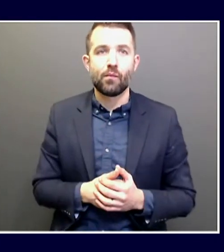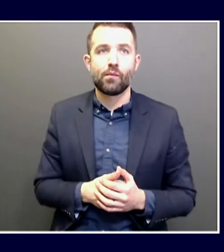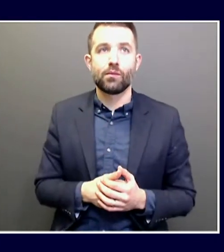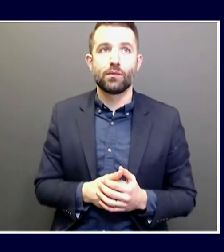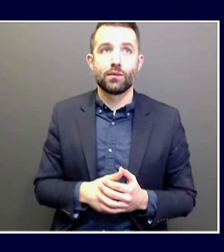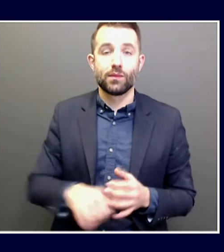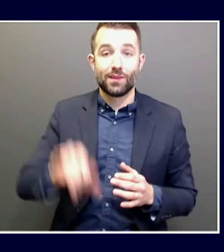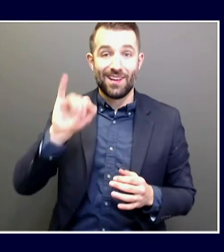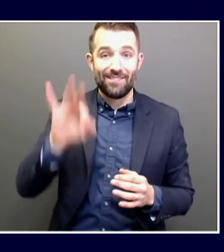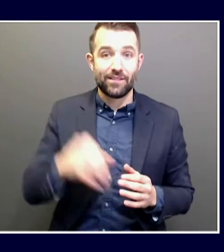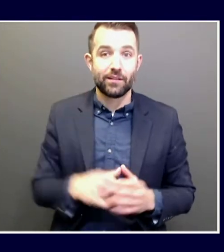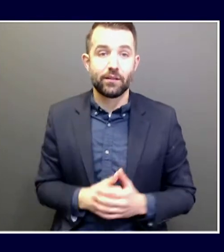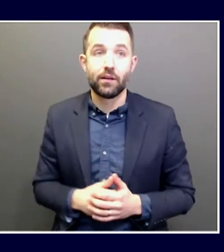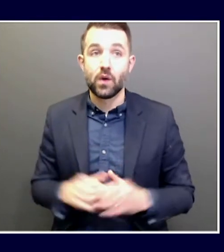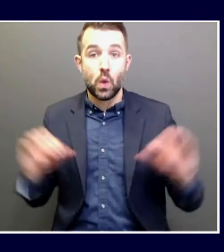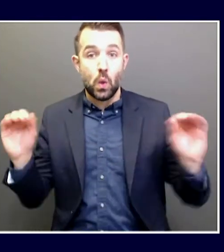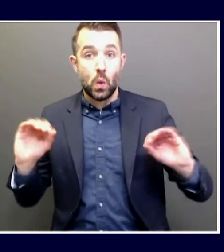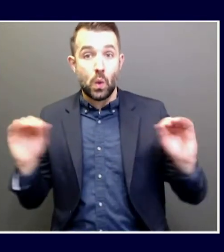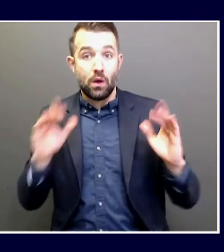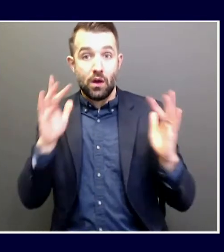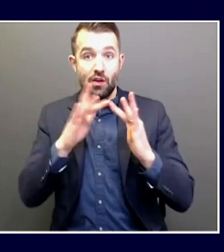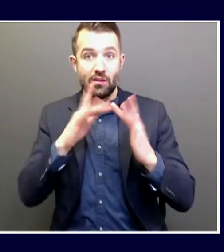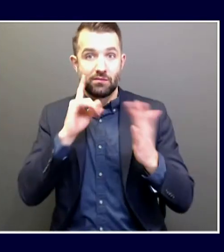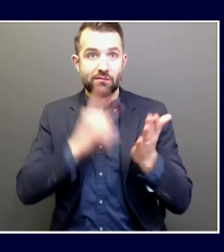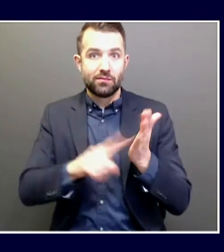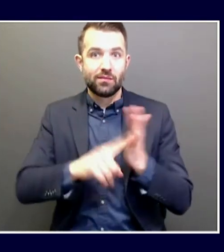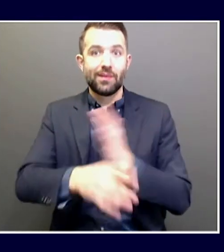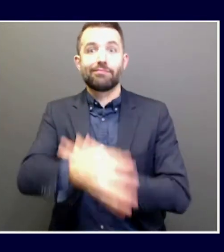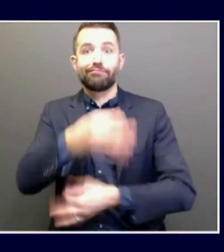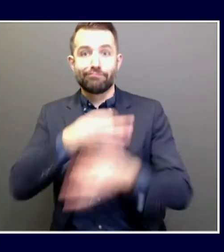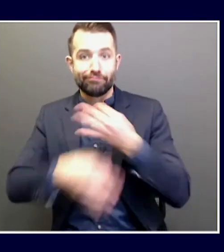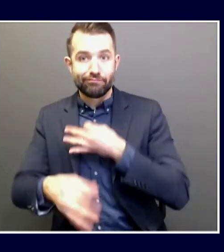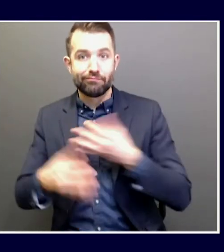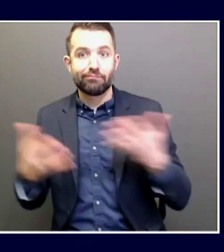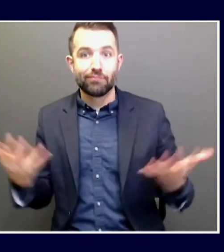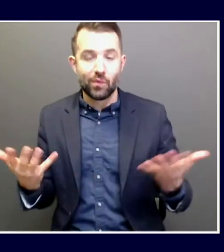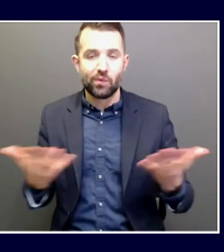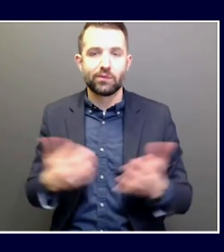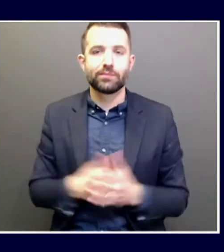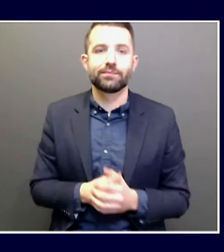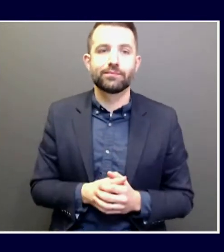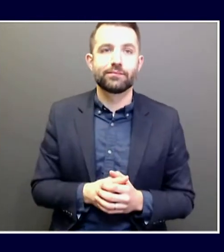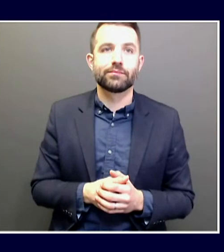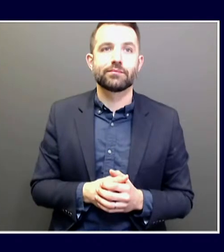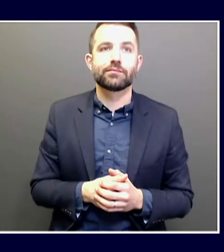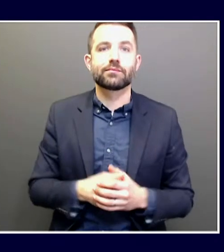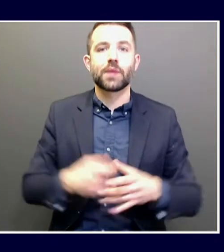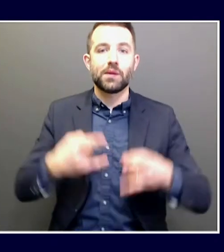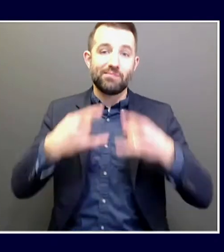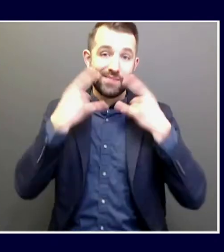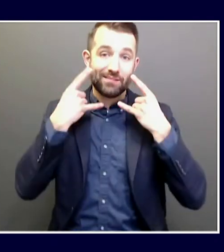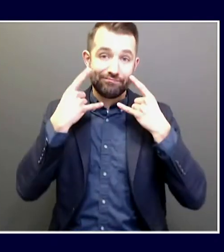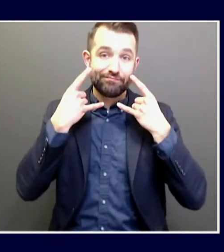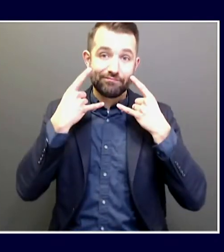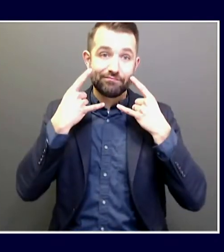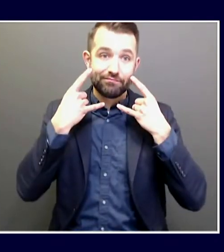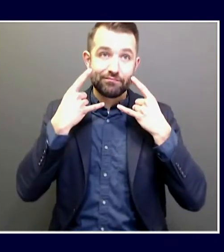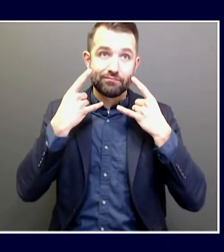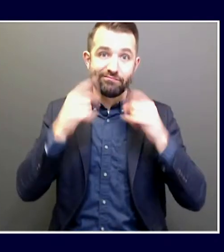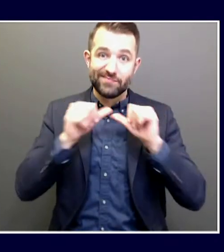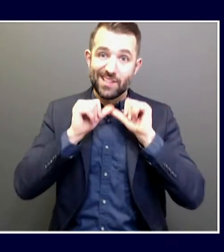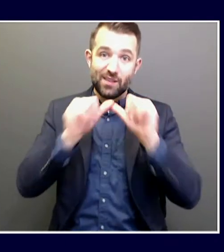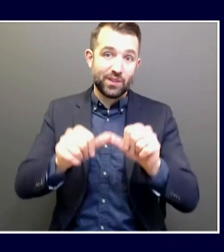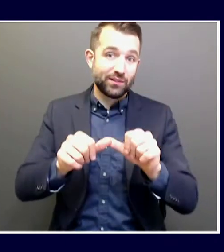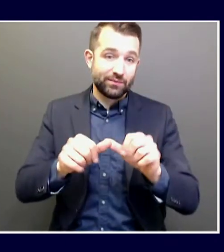put in place to ensure the continuity of in-classroom education? And that, for us, looking at the data around what works to keep kids in